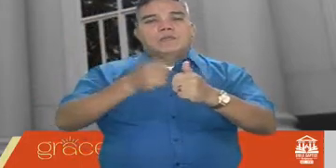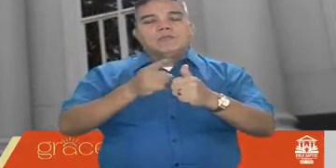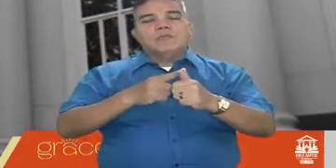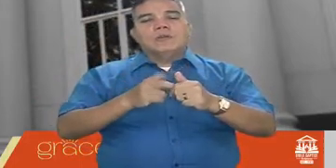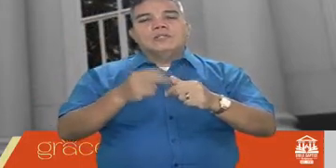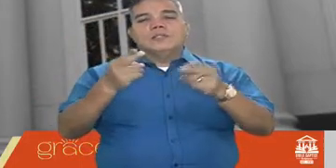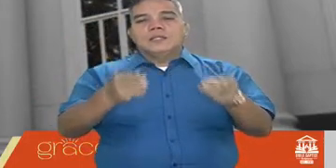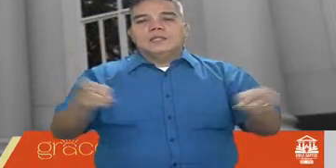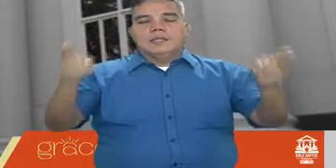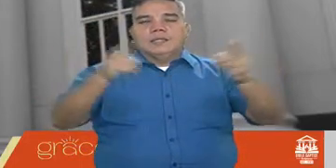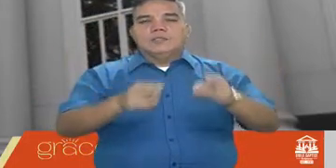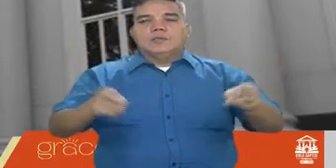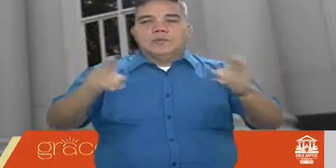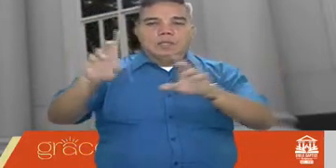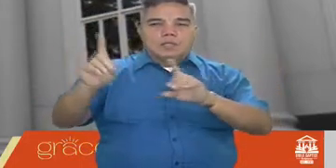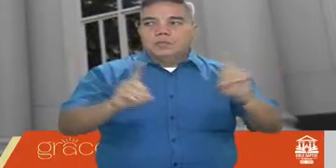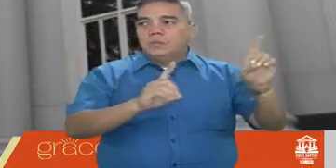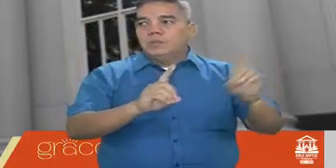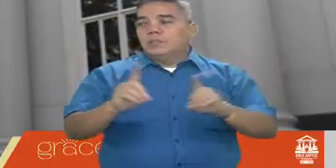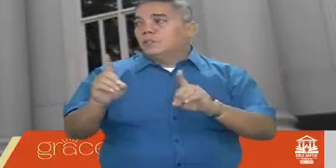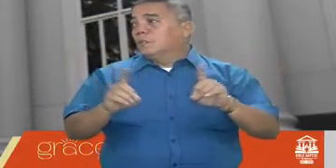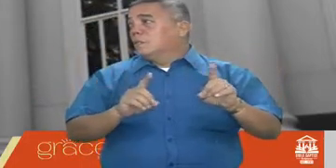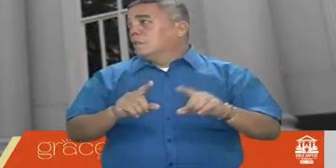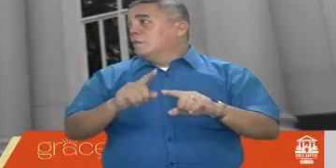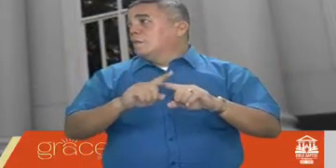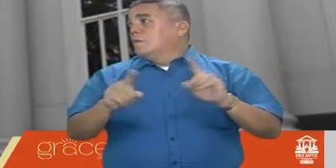century Jews,